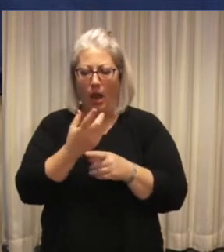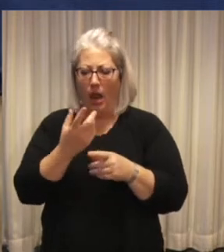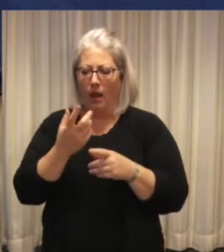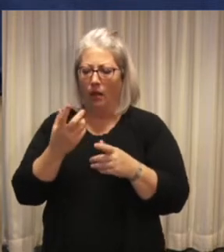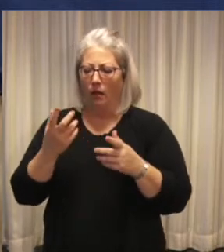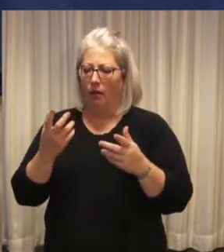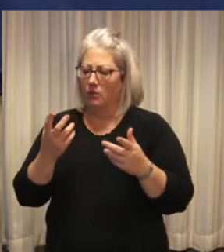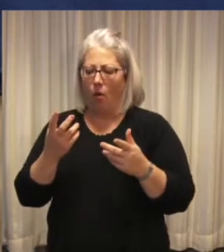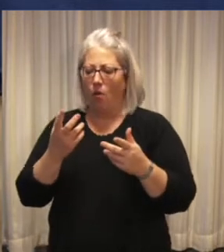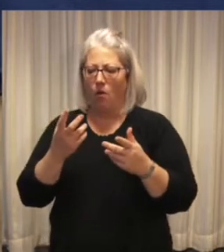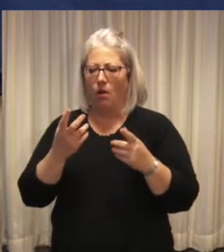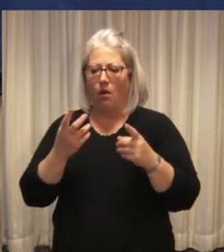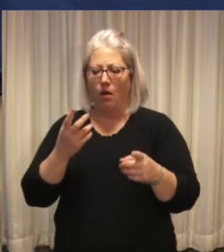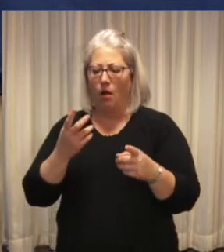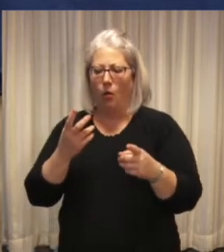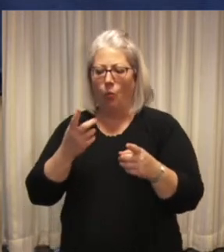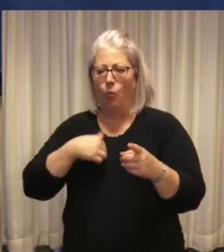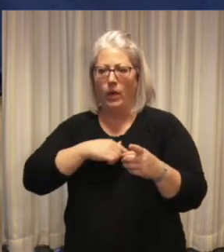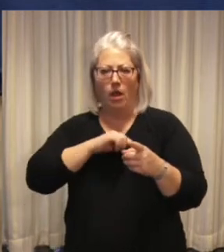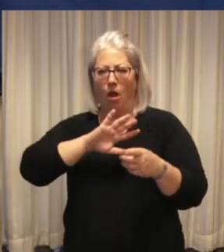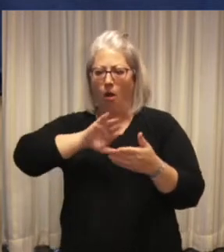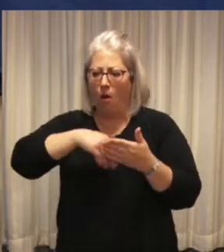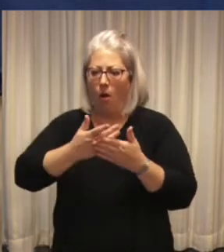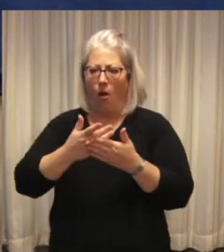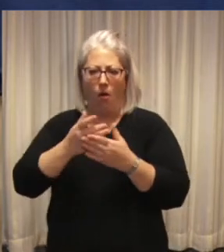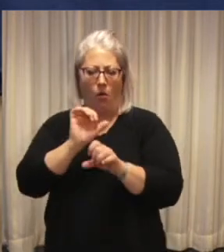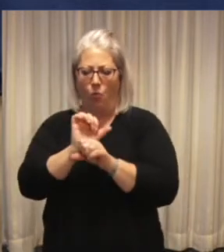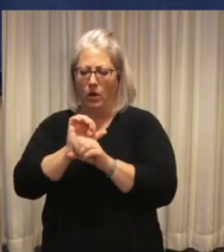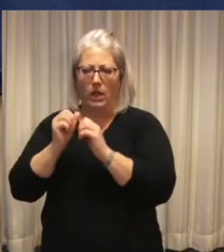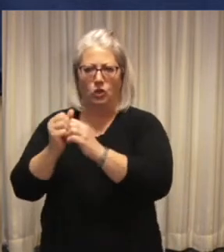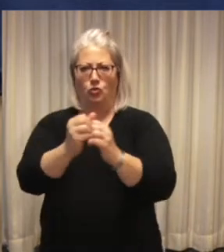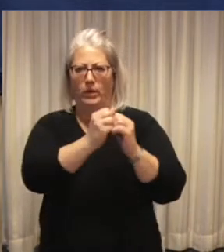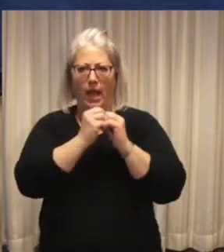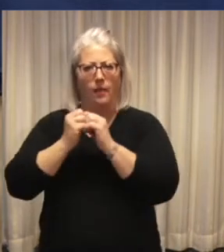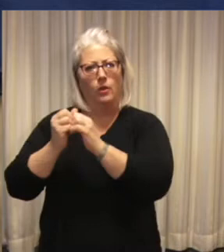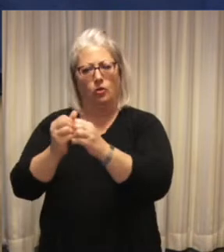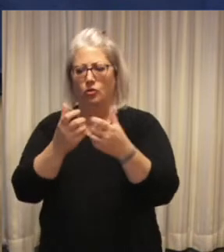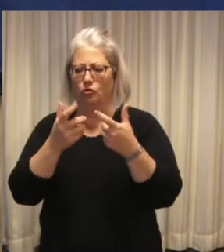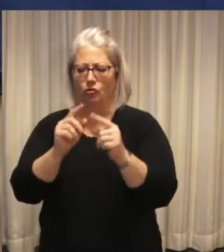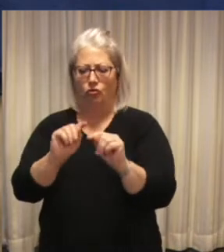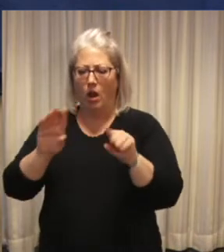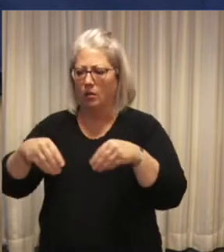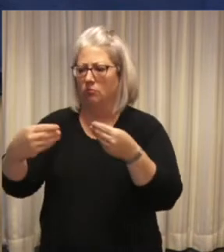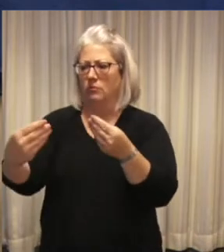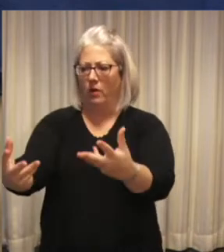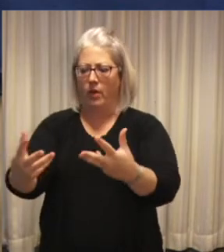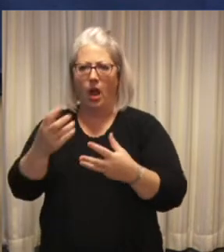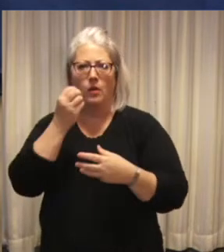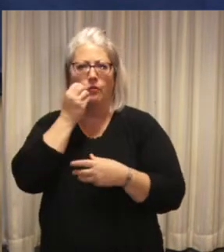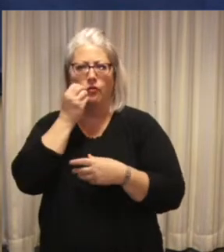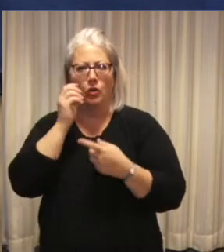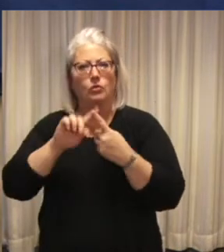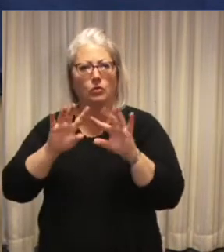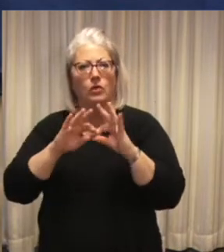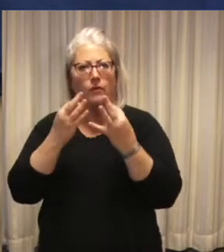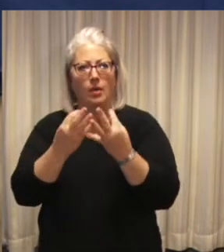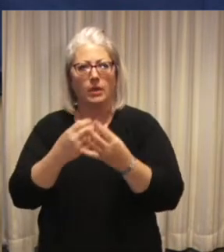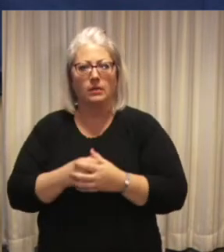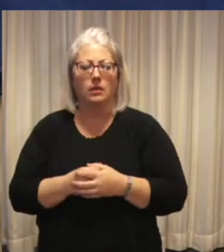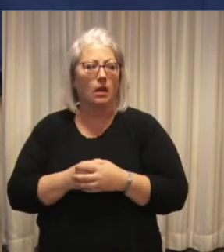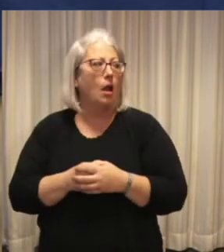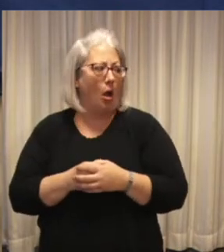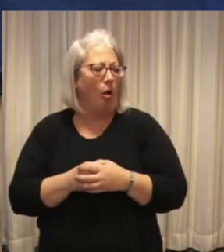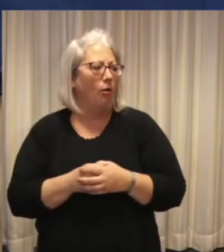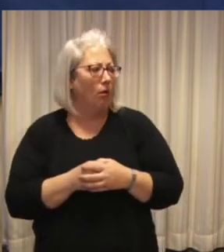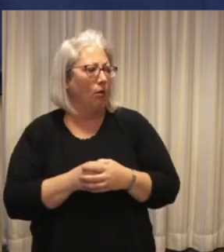that to all work together. Again, we're building this on the fly, but that's the idea, right? Yeah, and I think there is some misunderstanding. I think that's one of the good reasons to get a flyer out there.